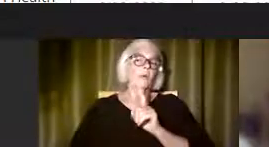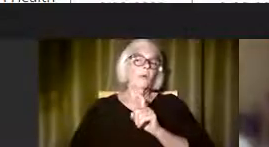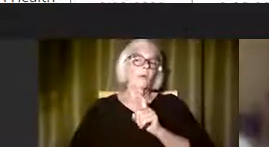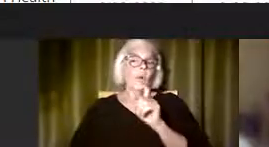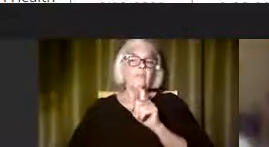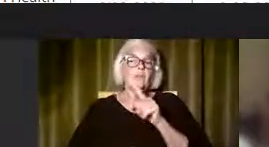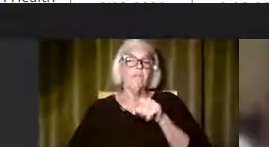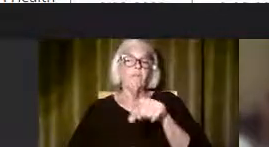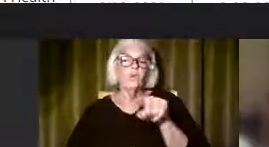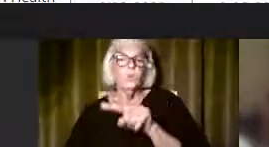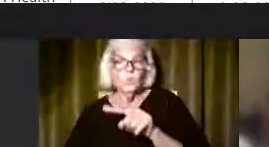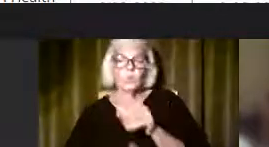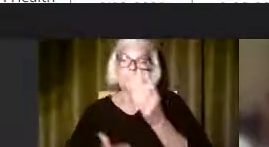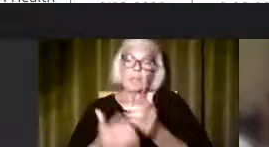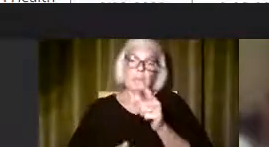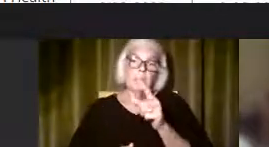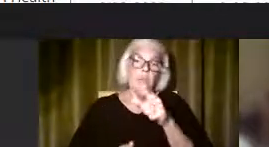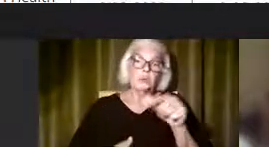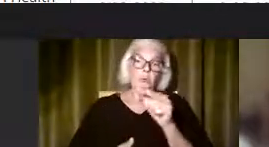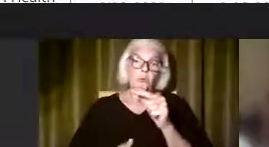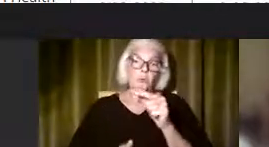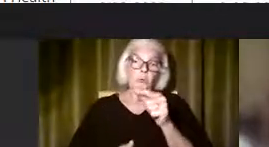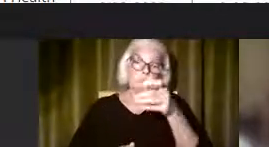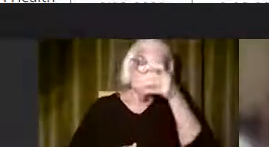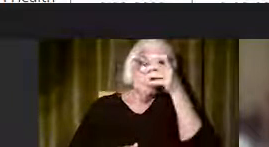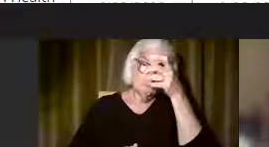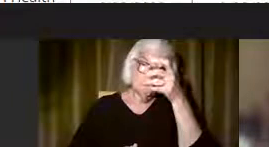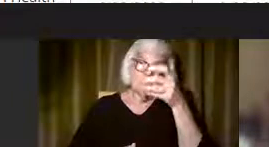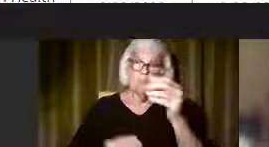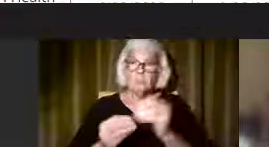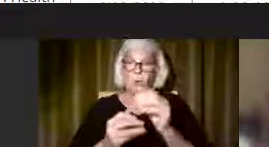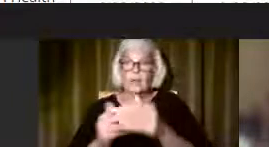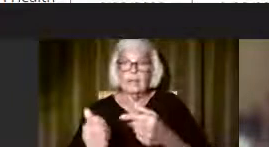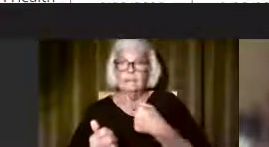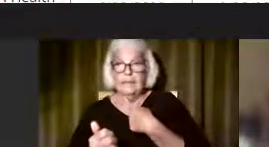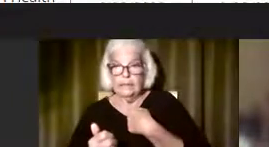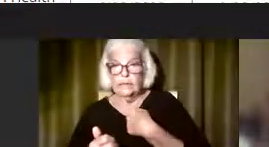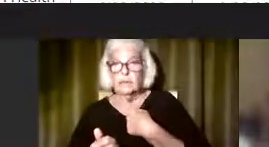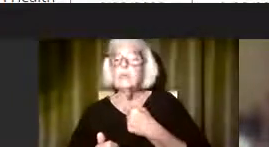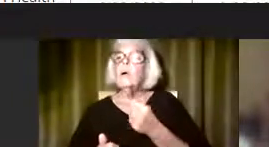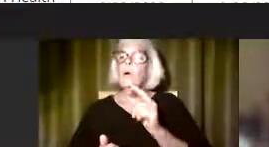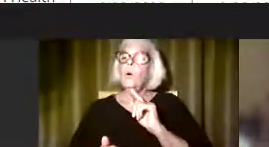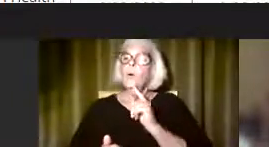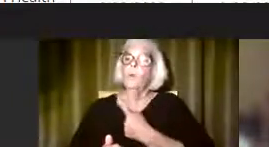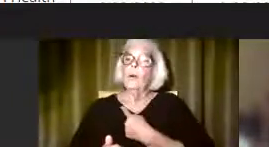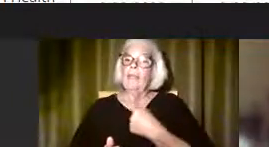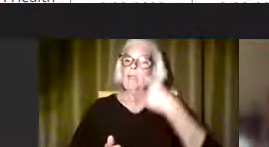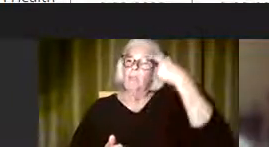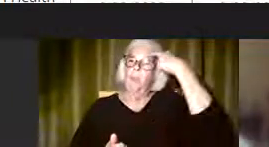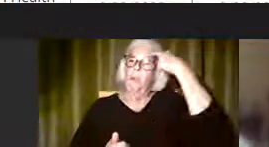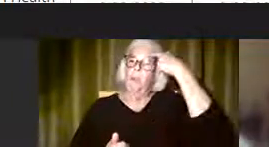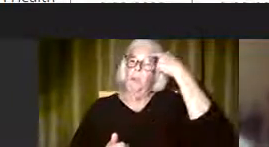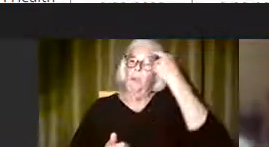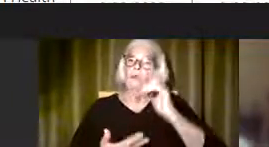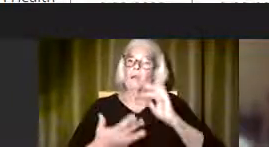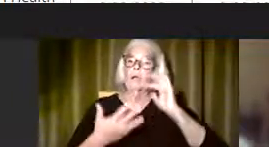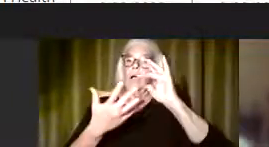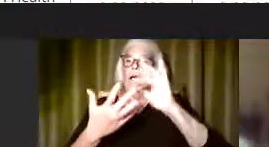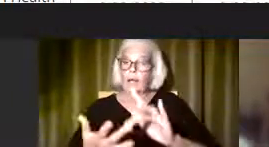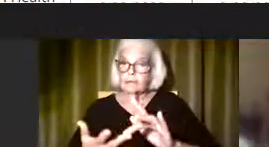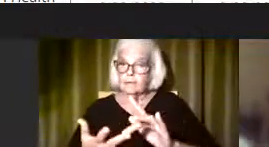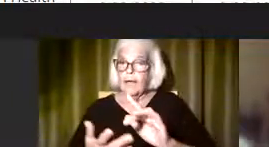than I am, our plan was to reach out to the League of Town and Cities directly and see